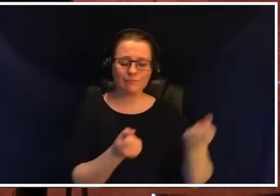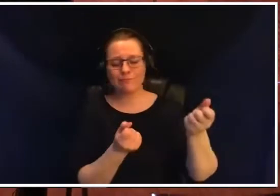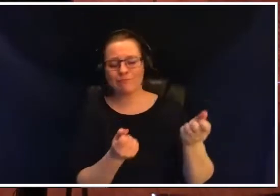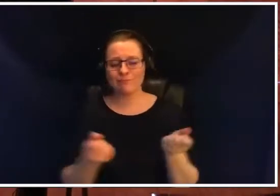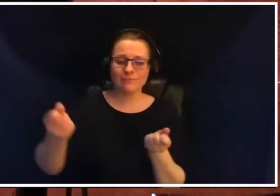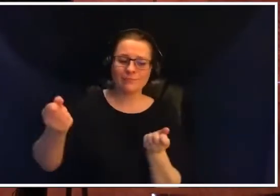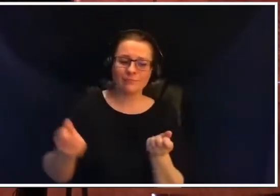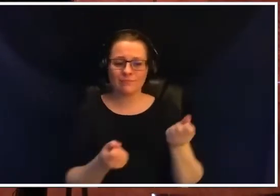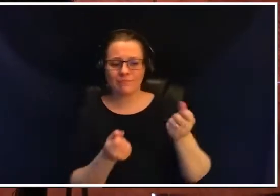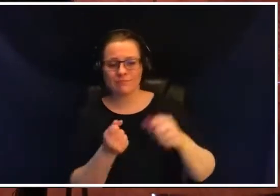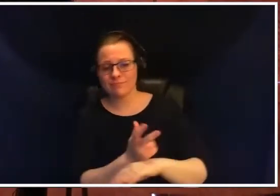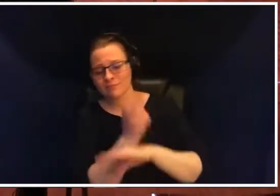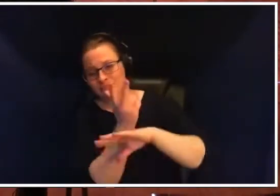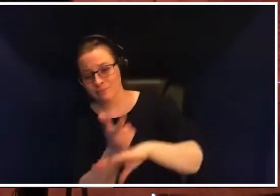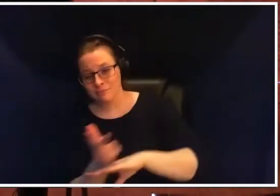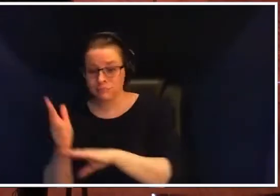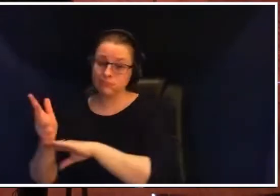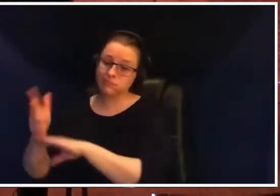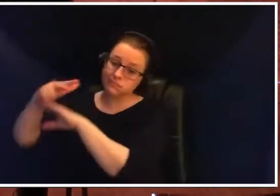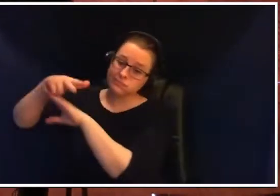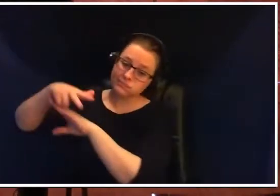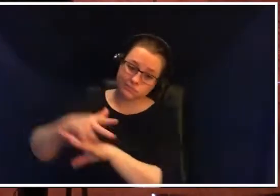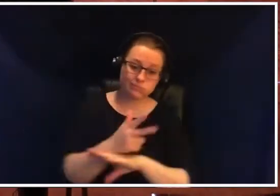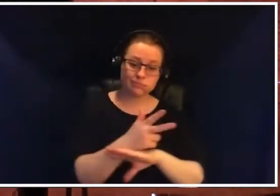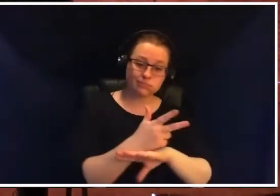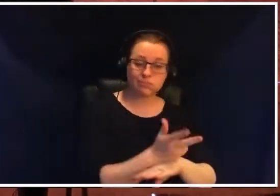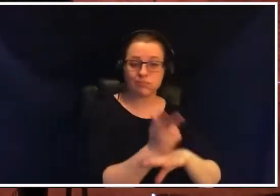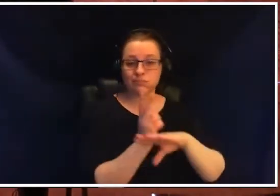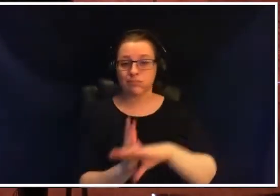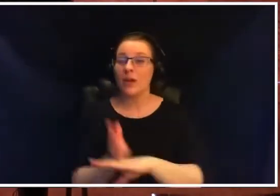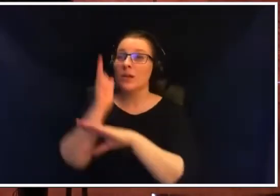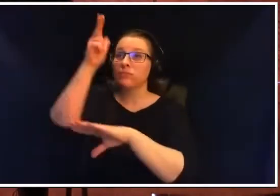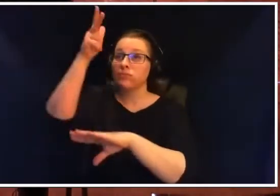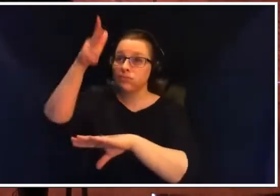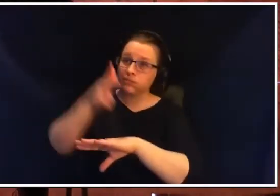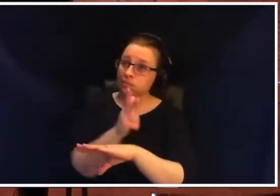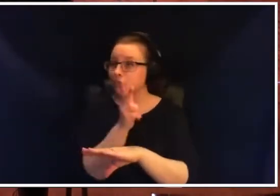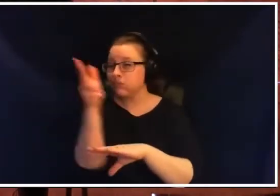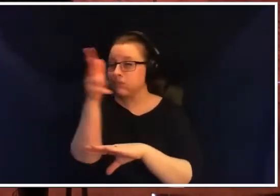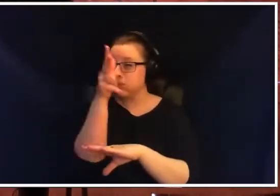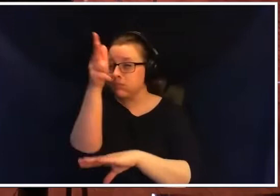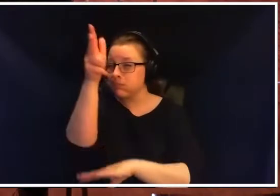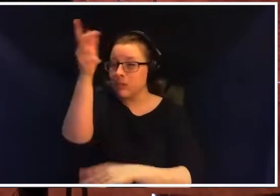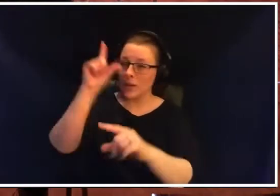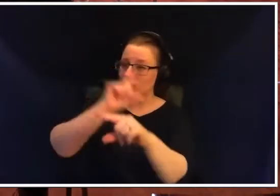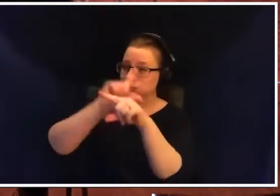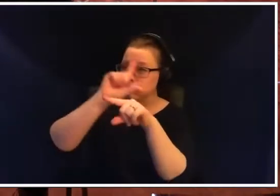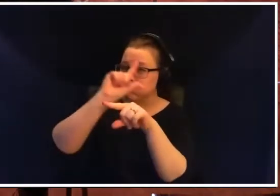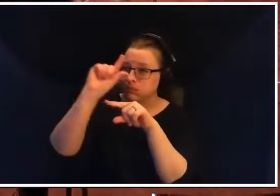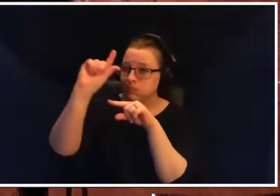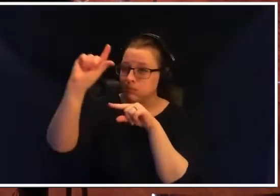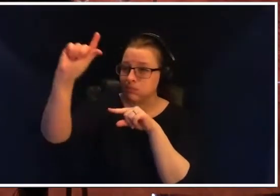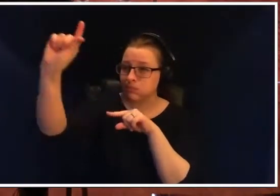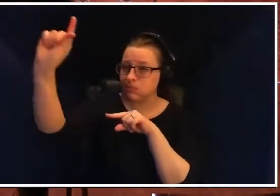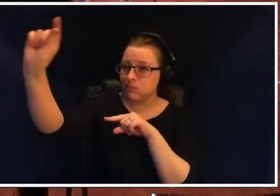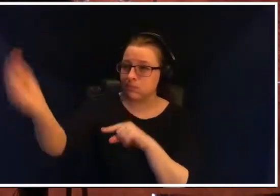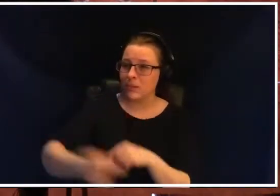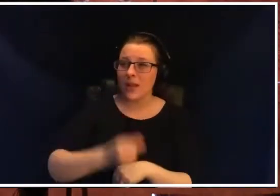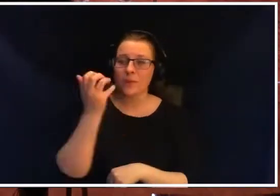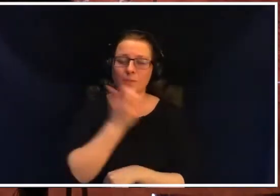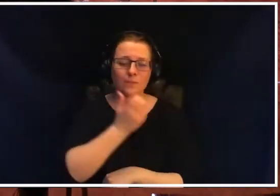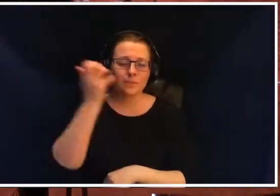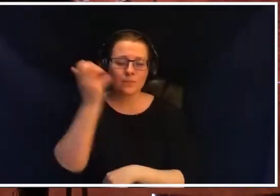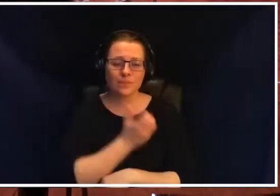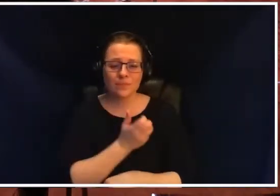fine four-fendered. Chitty bang bang, chitty chitty bang bang, chitty bang bang, chitty chitty bang bang, chitty bang bang, chitty chitty bang bang,